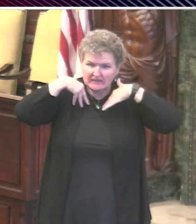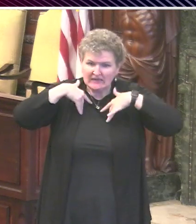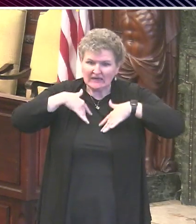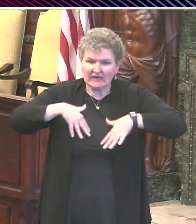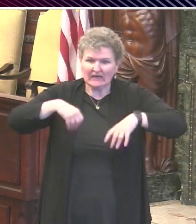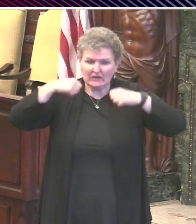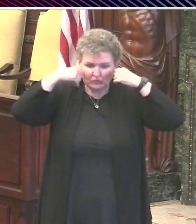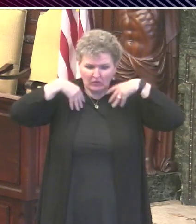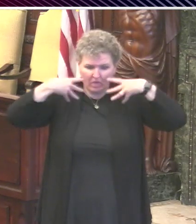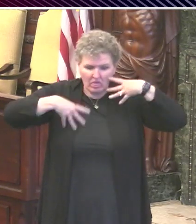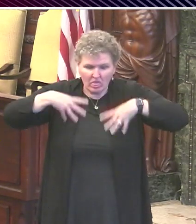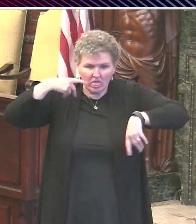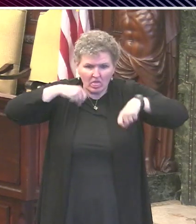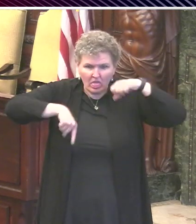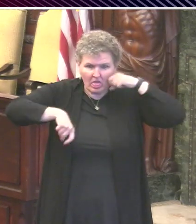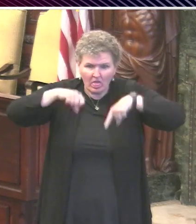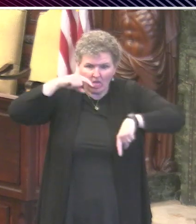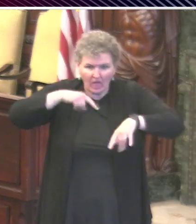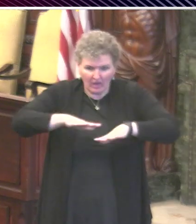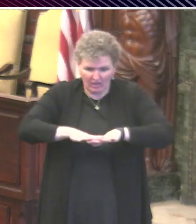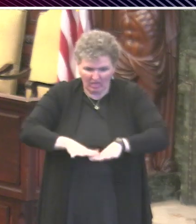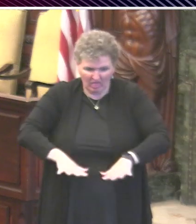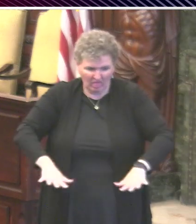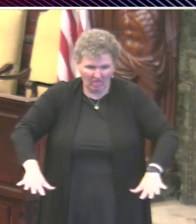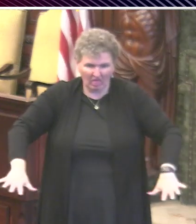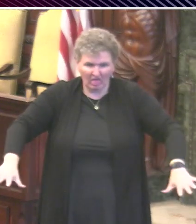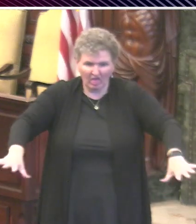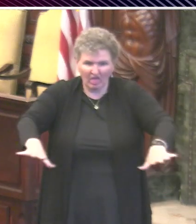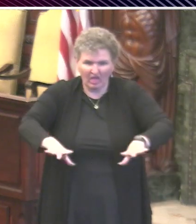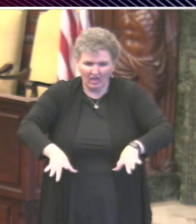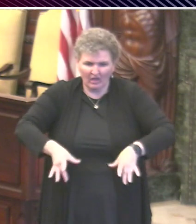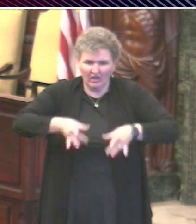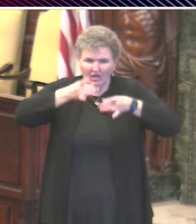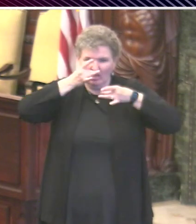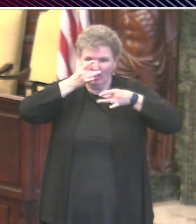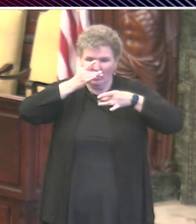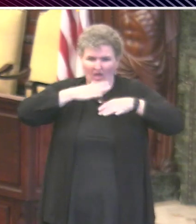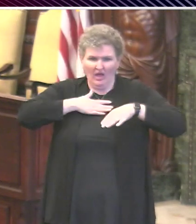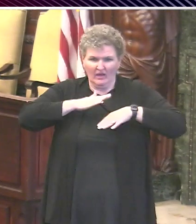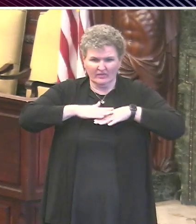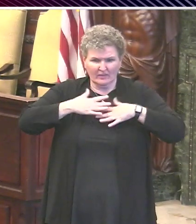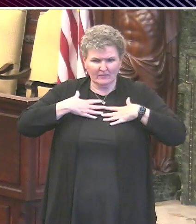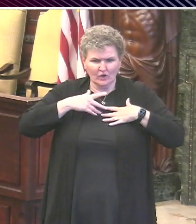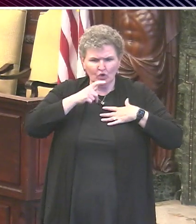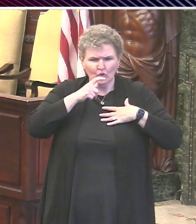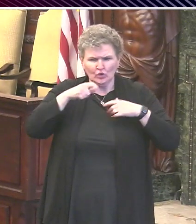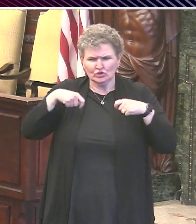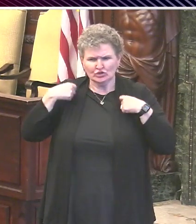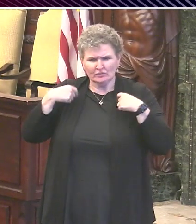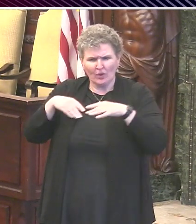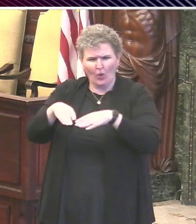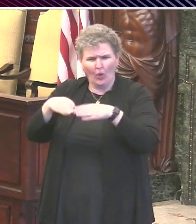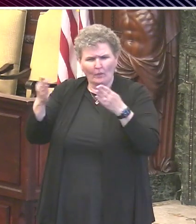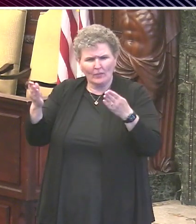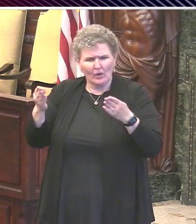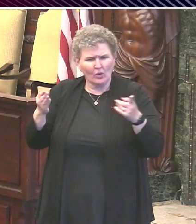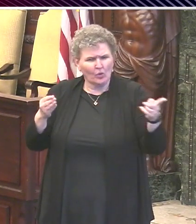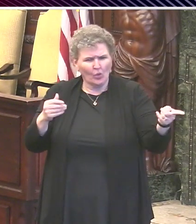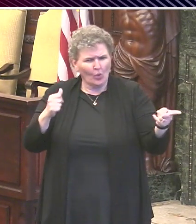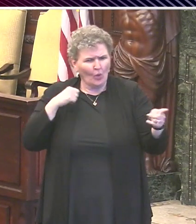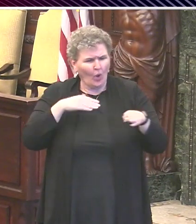spread when people are not properly wearing a mask, why open gyms and not open restaurants when there's going to be no sweating involved in